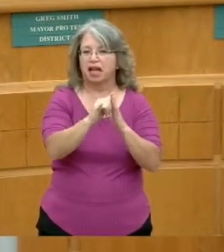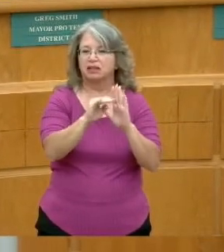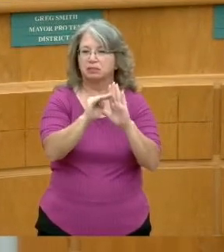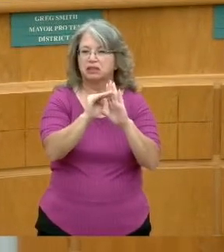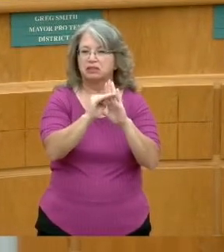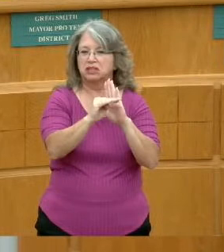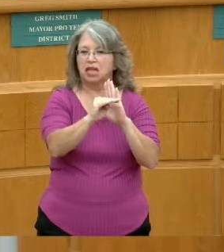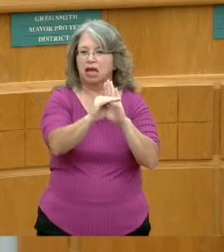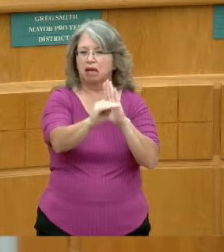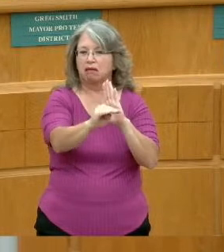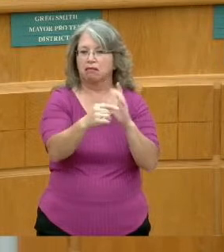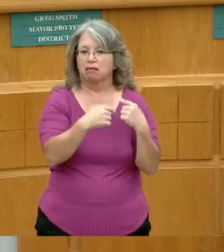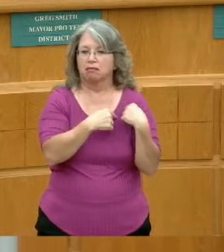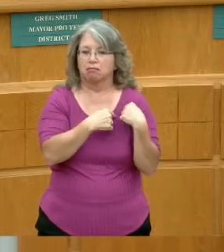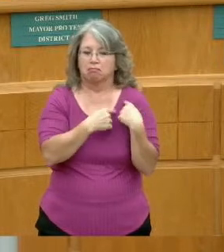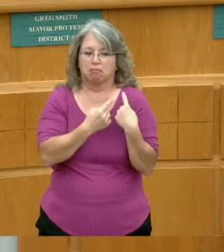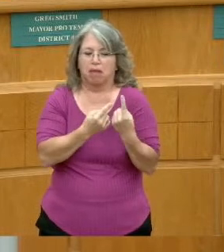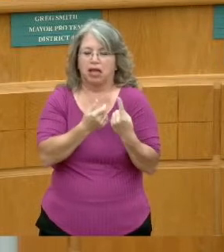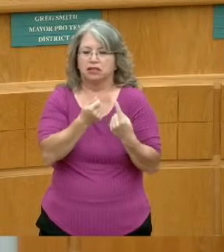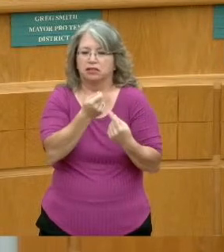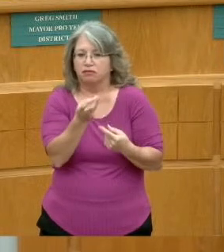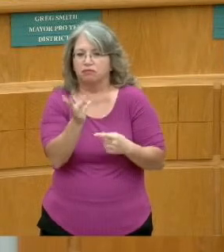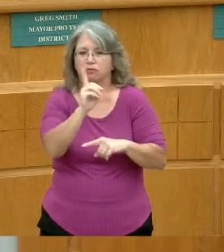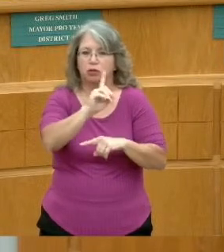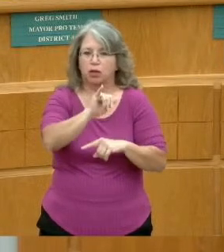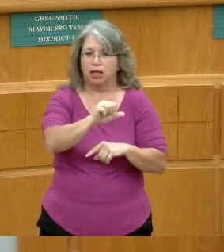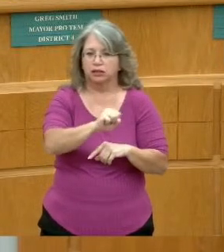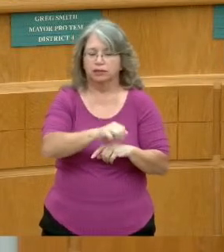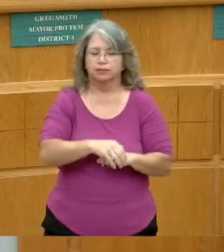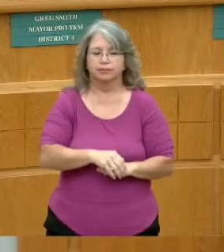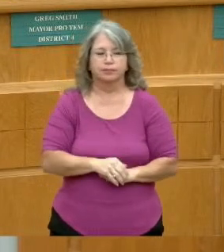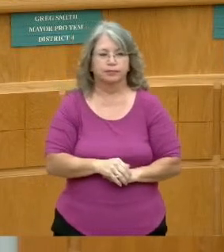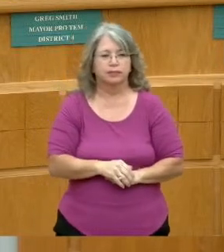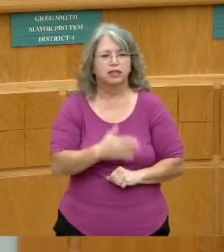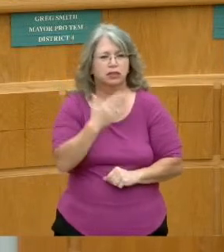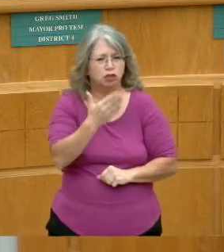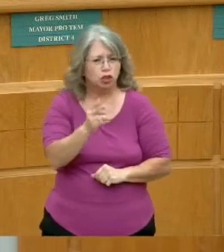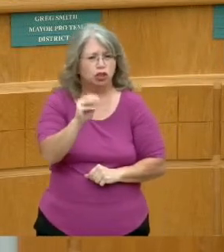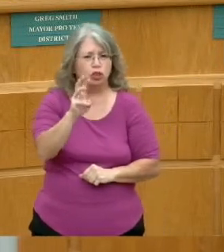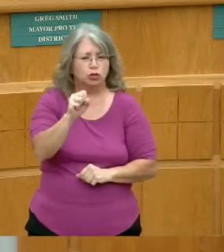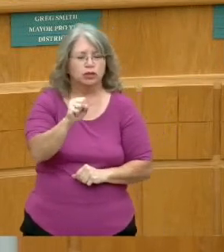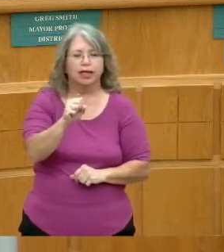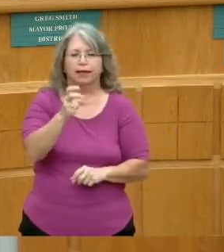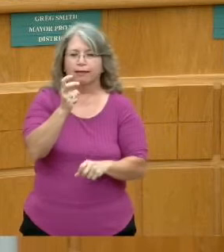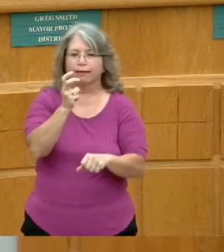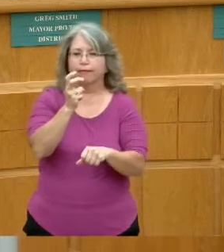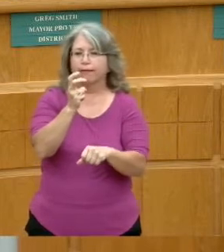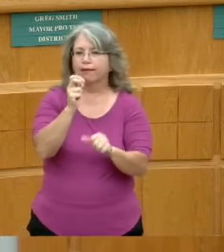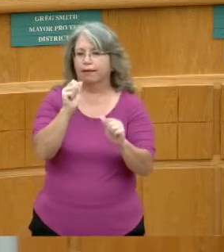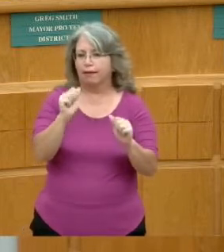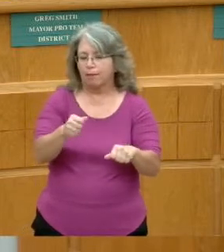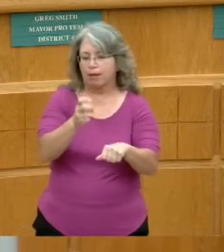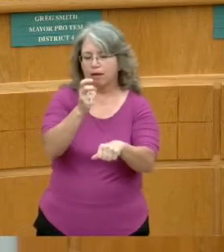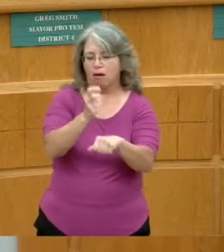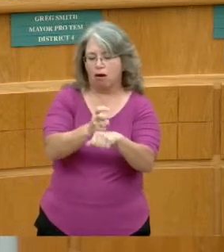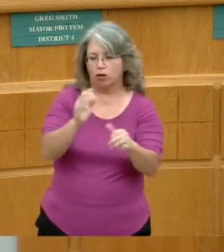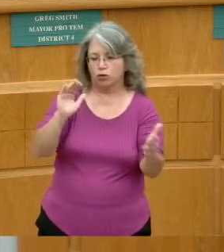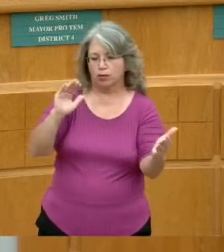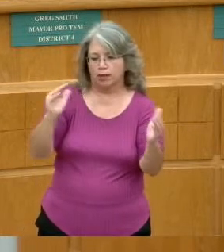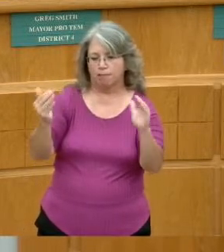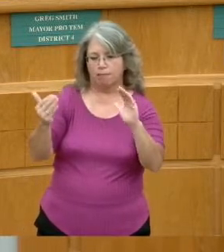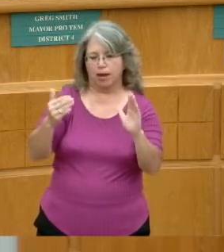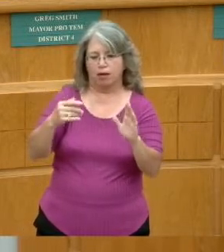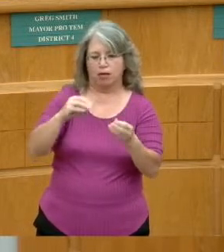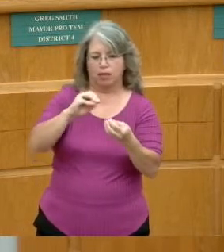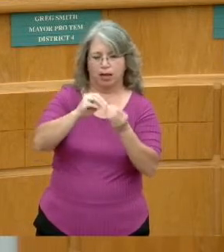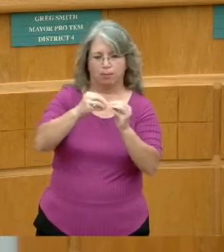days. So that's pretty good news. It can be hard to compare positive tests through time